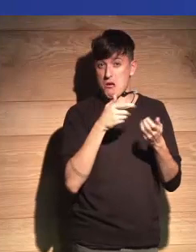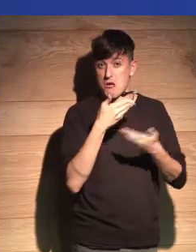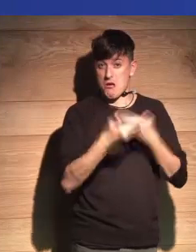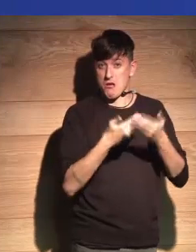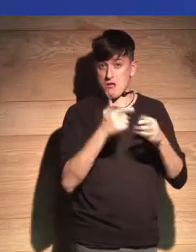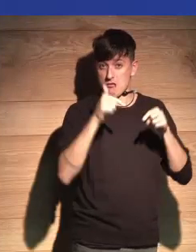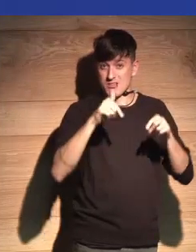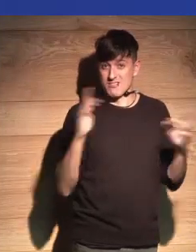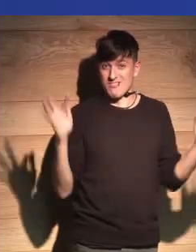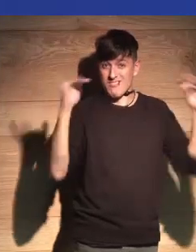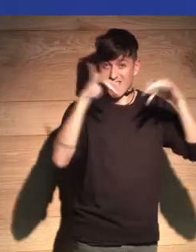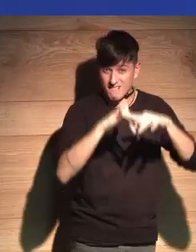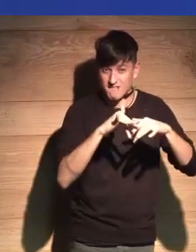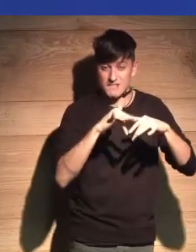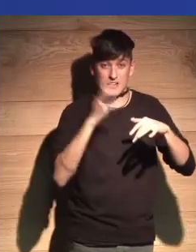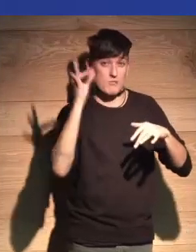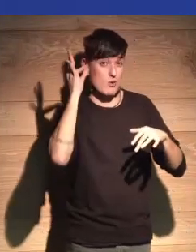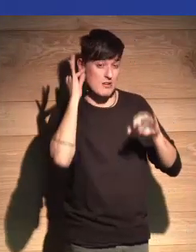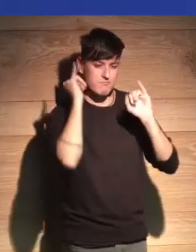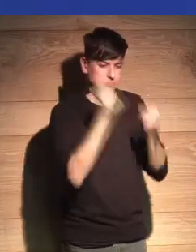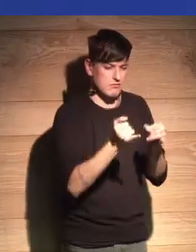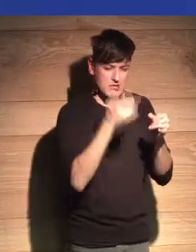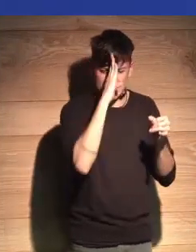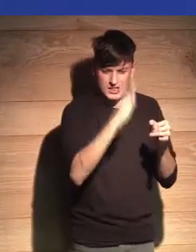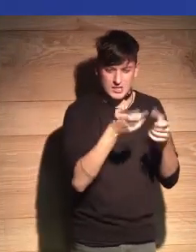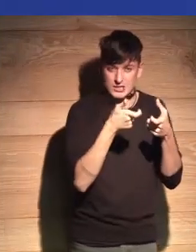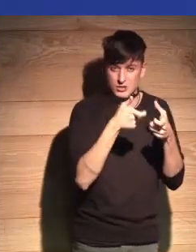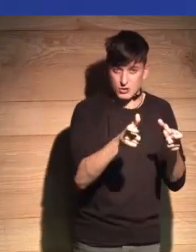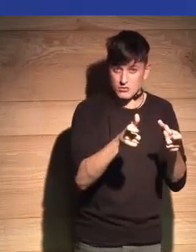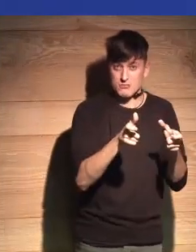is promoting this meeting today, and